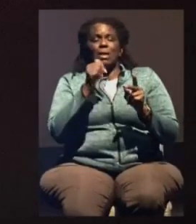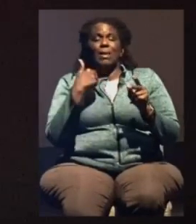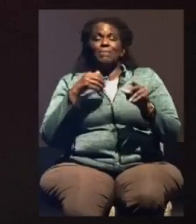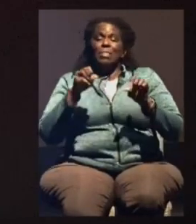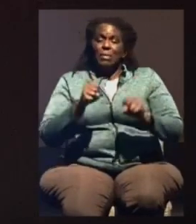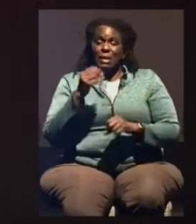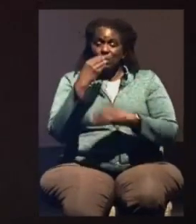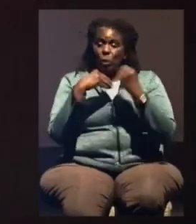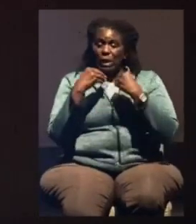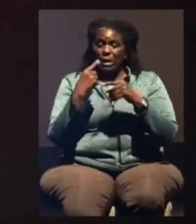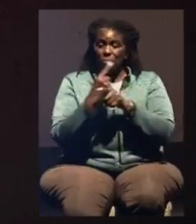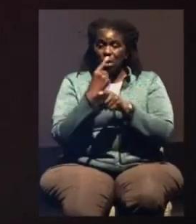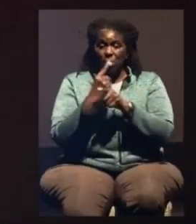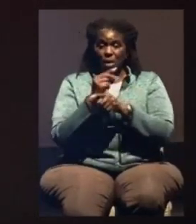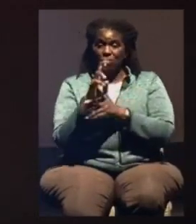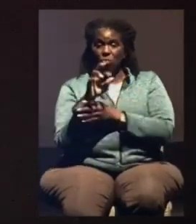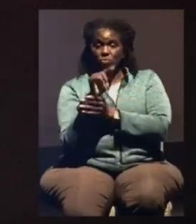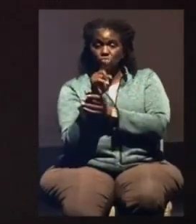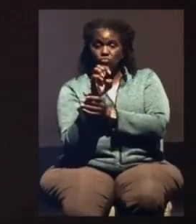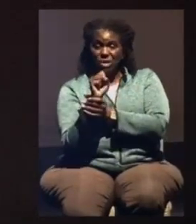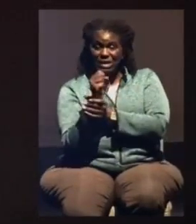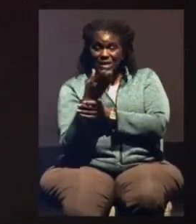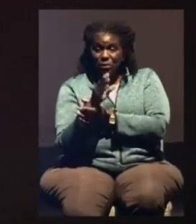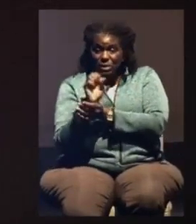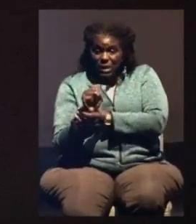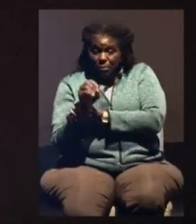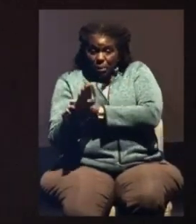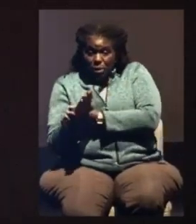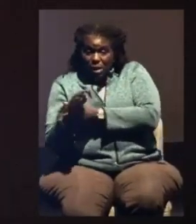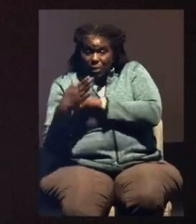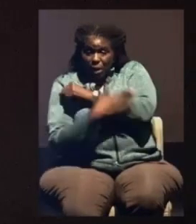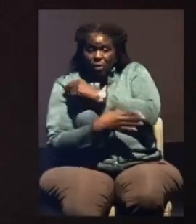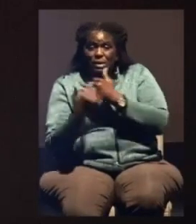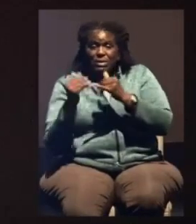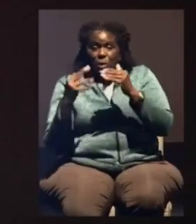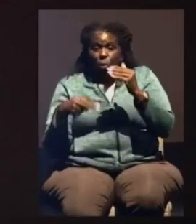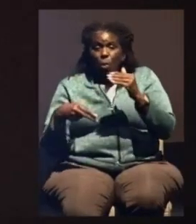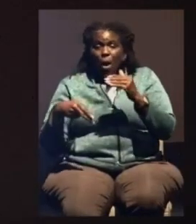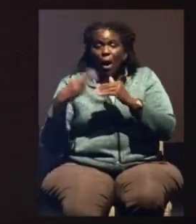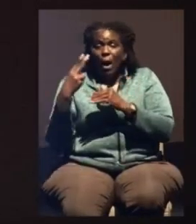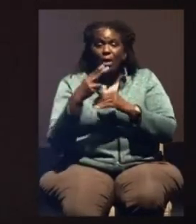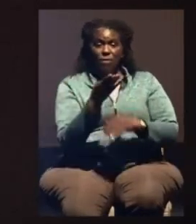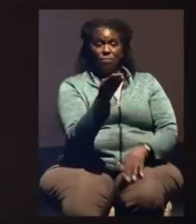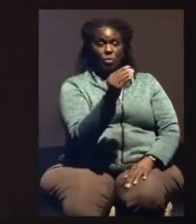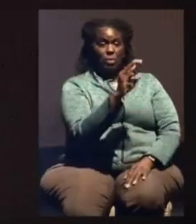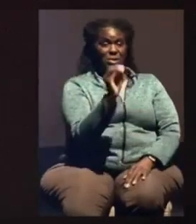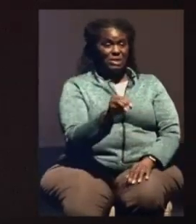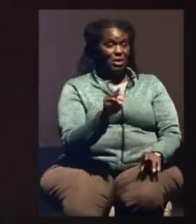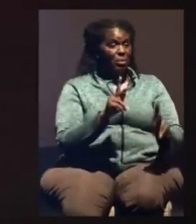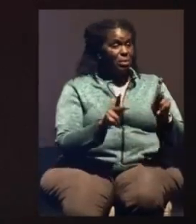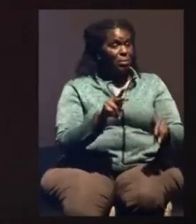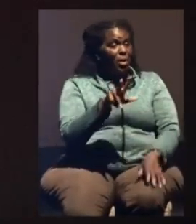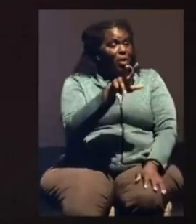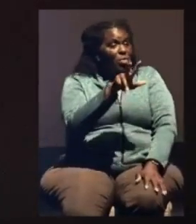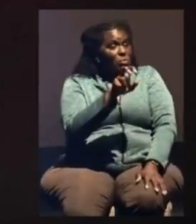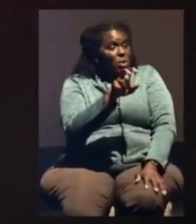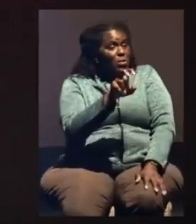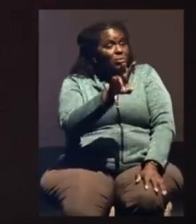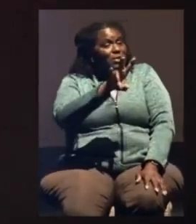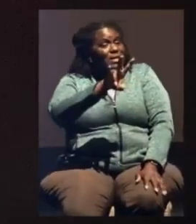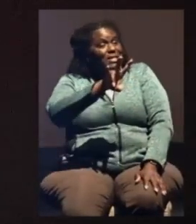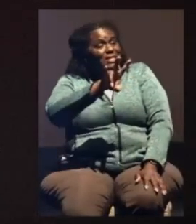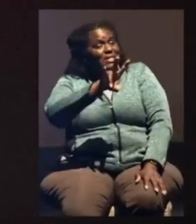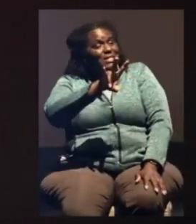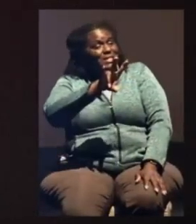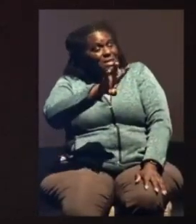the rates remain high. Here in San Bernardino, it's about 14% of the population, which is 307,000